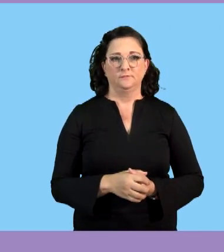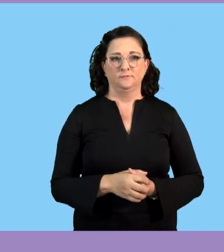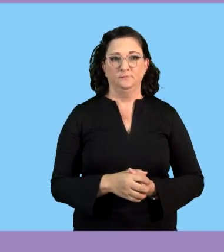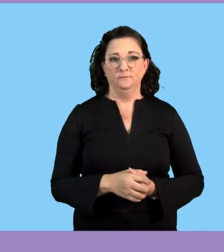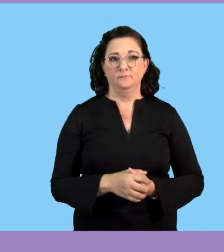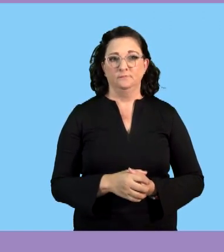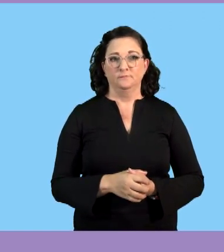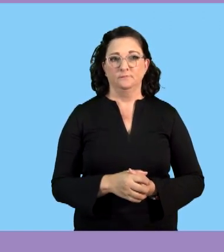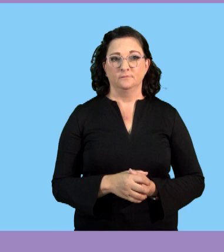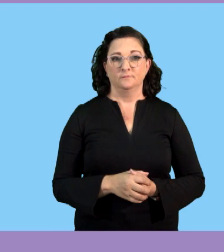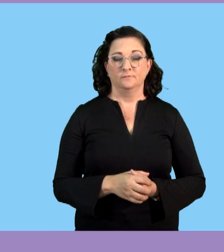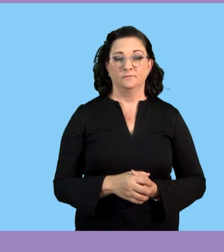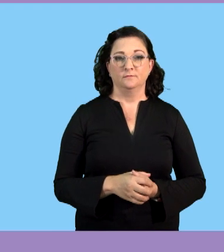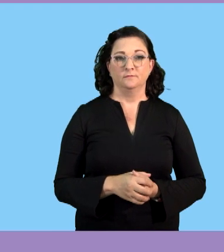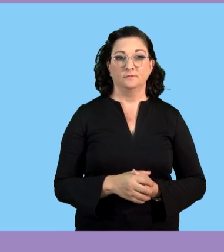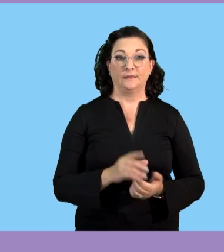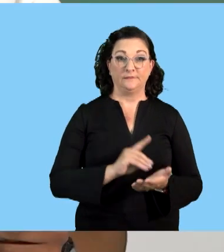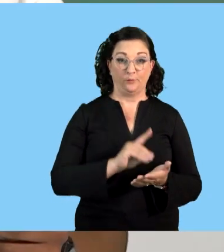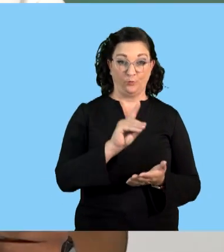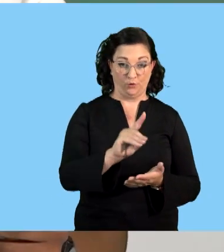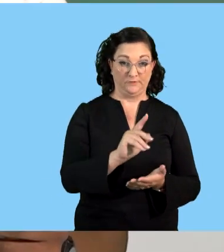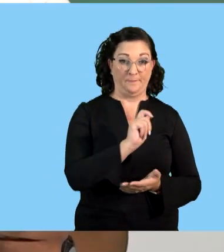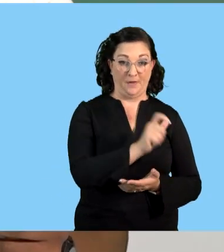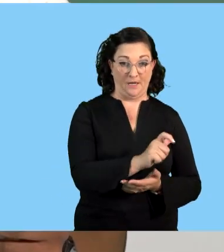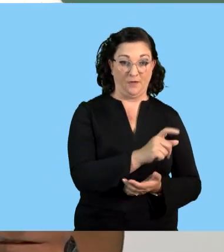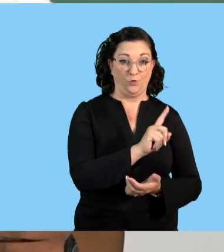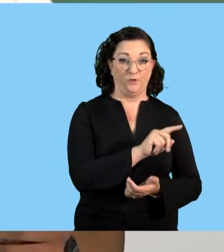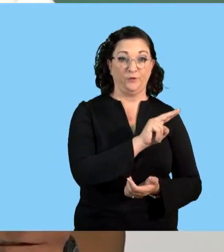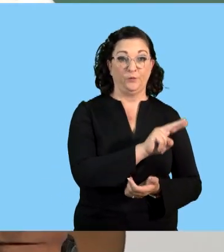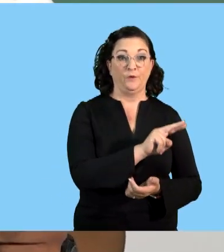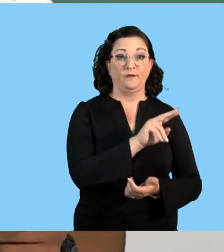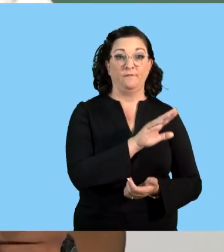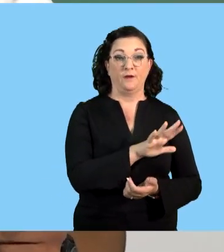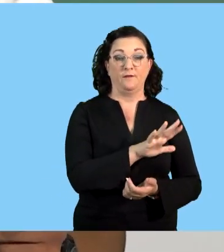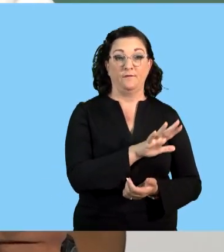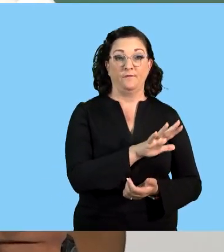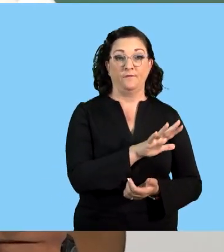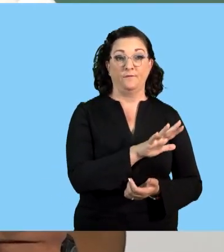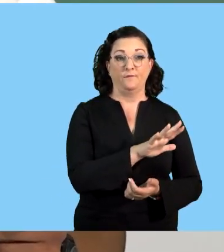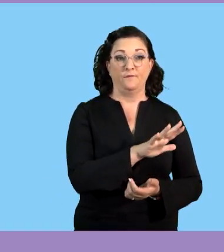We need to note, Sipo paid a deposit of 25,000,